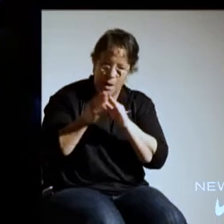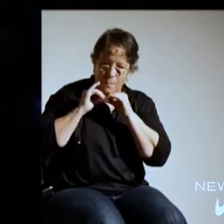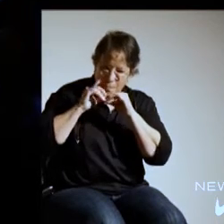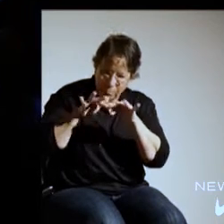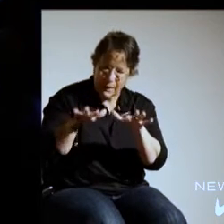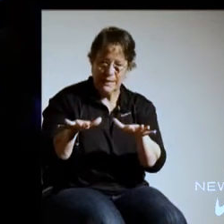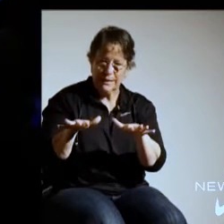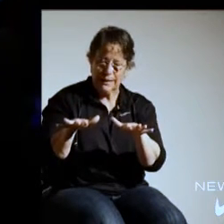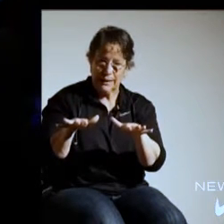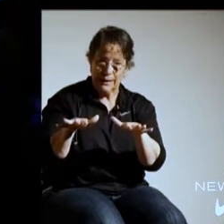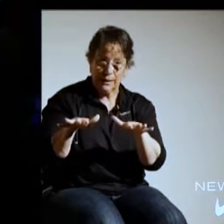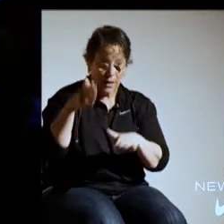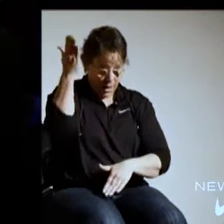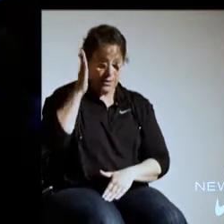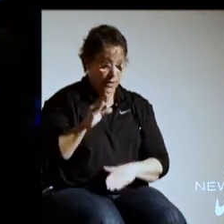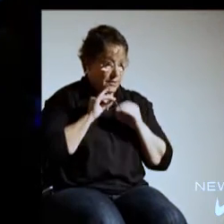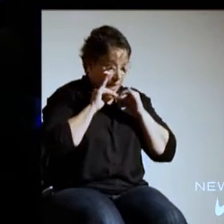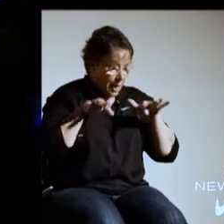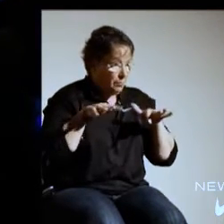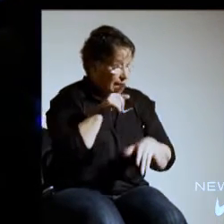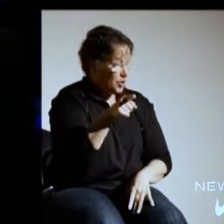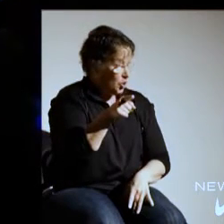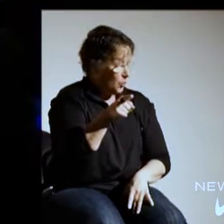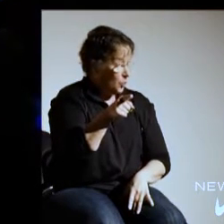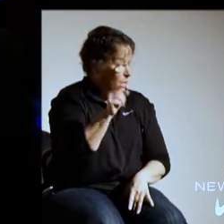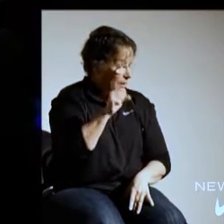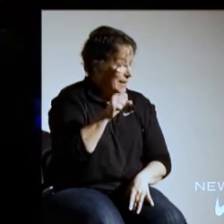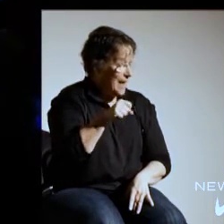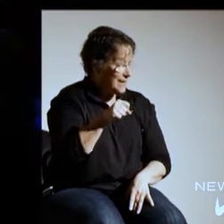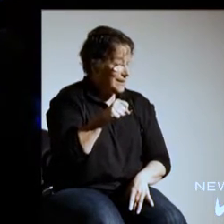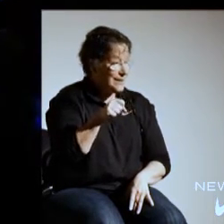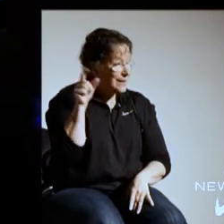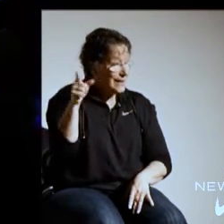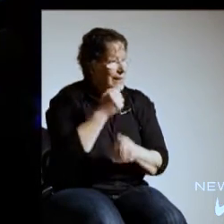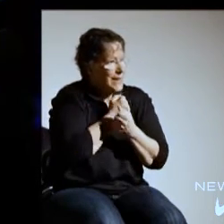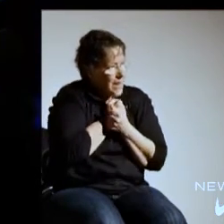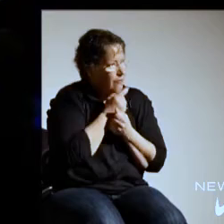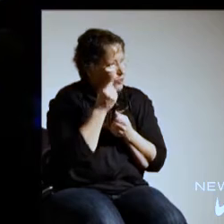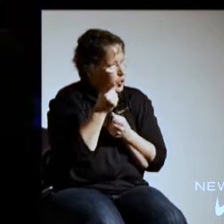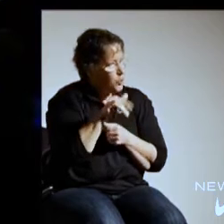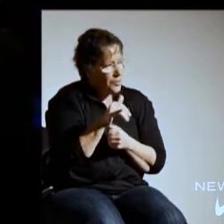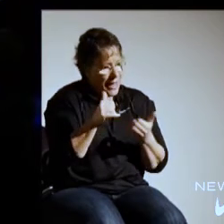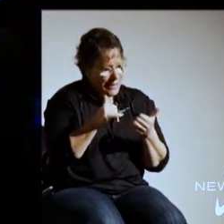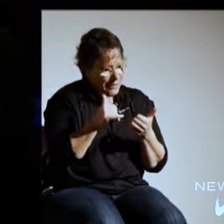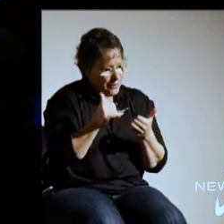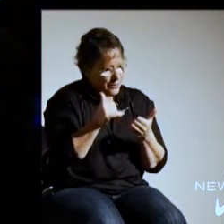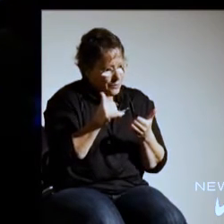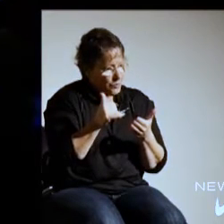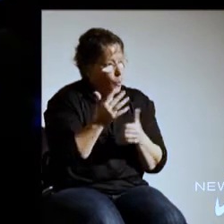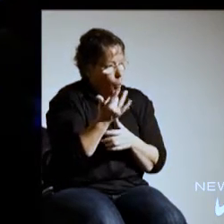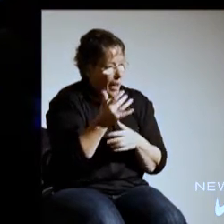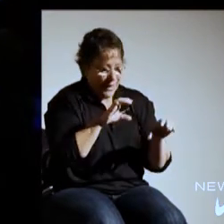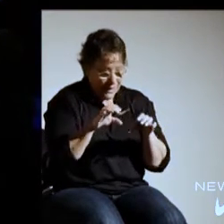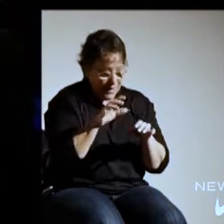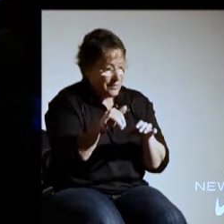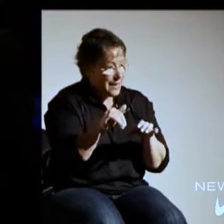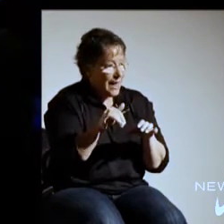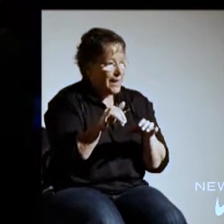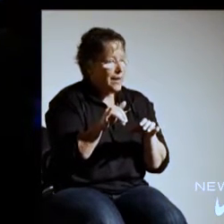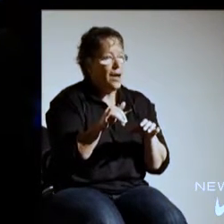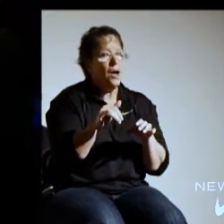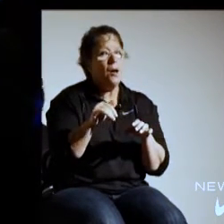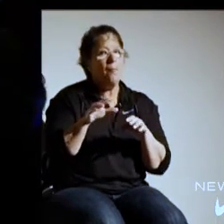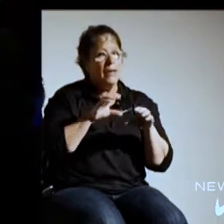blessed you? He's done that to bless you because He loves you, but He's also done that so that you can be a blessing to